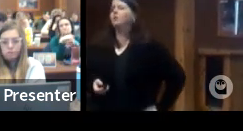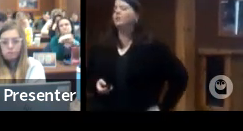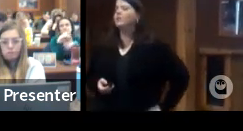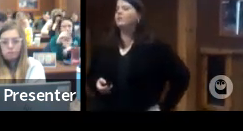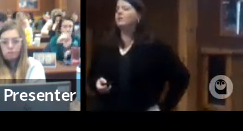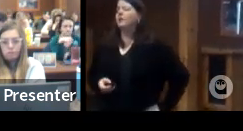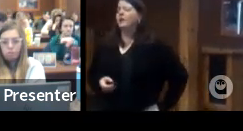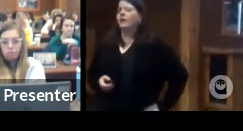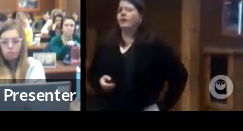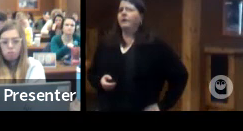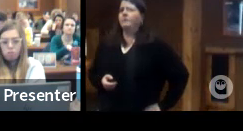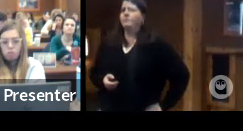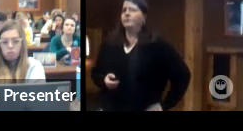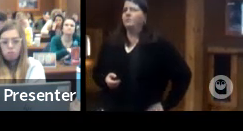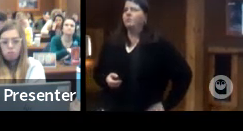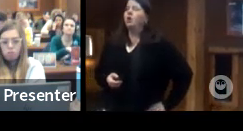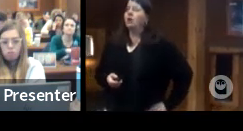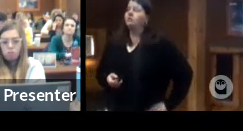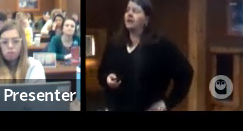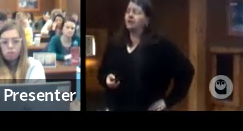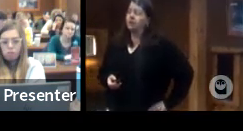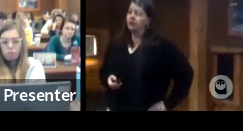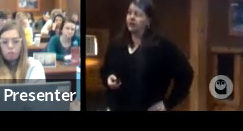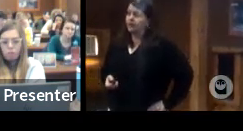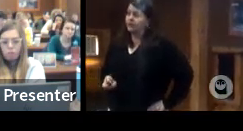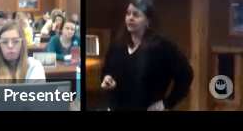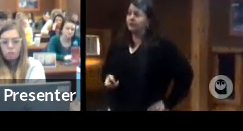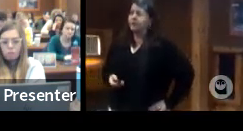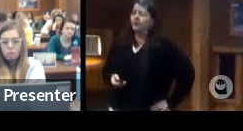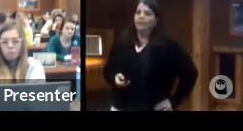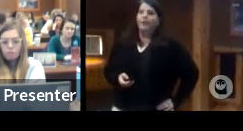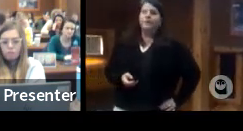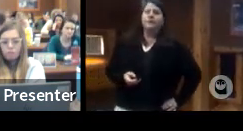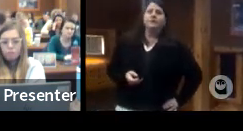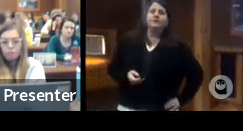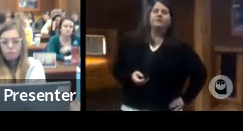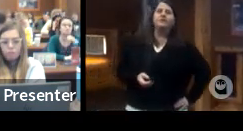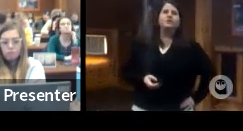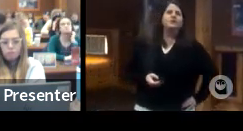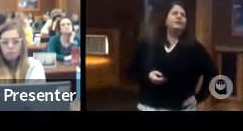or which attorneys can be more confrontational than others.